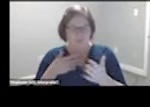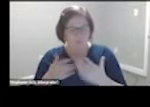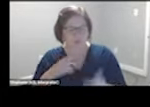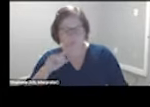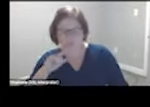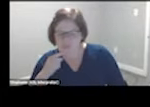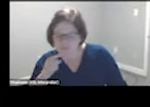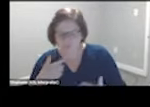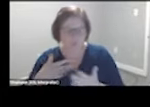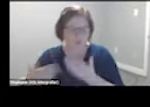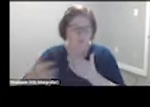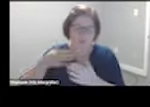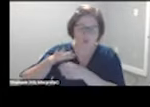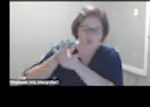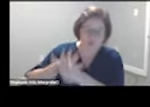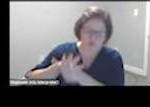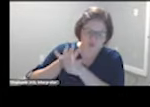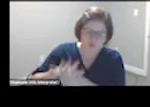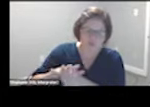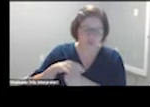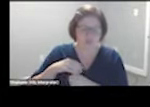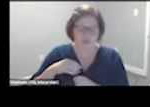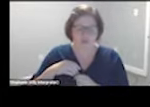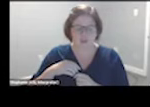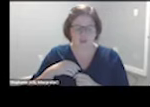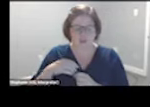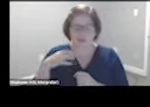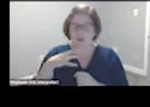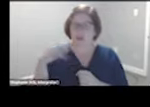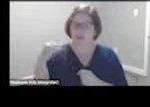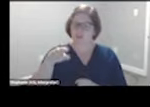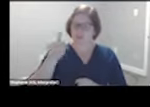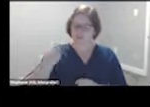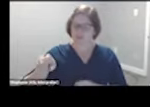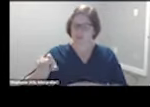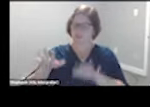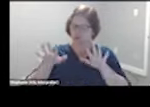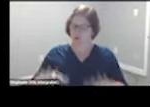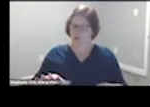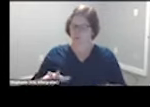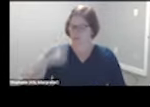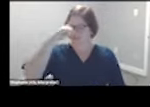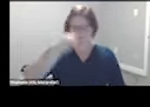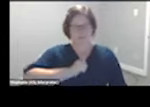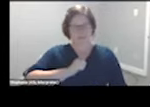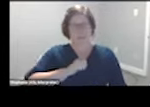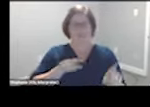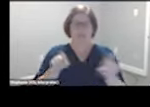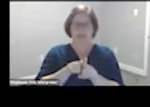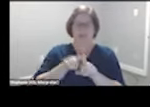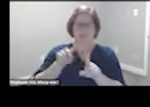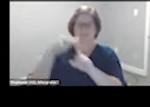whatever things you really want to make it, sometimes you need it to be calm and think yourself as a third person and look at you as a